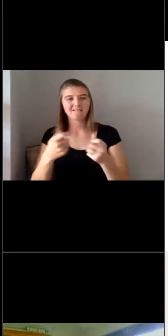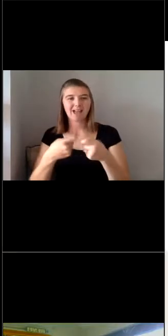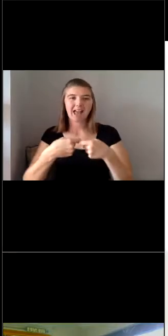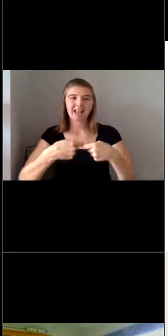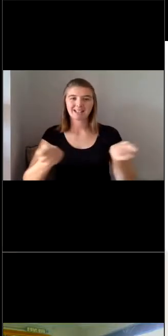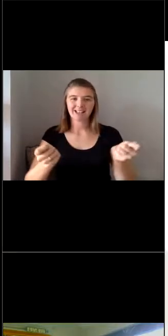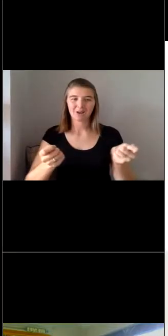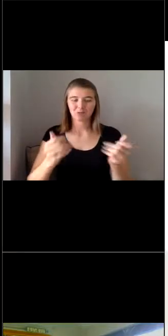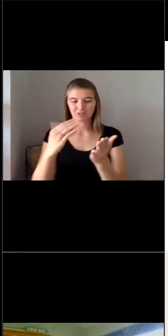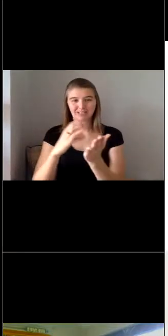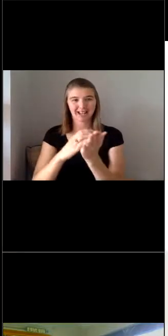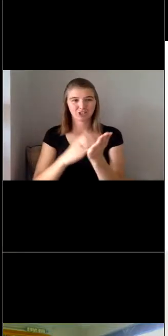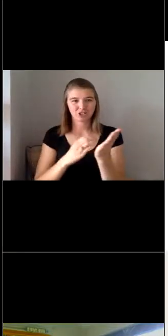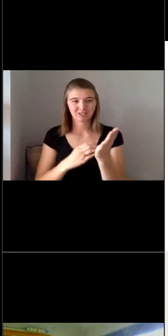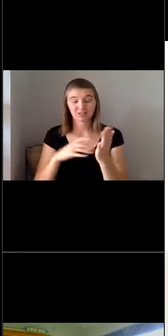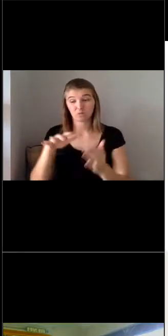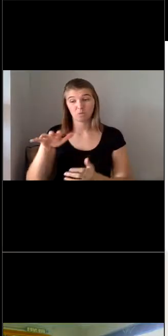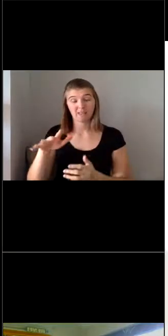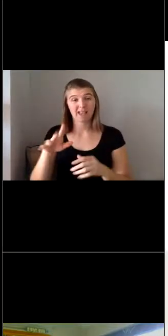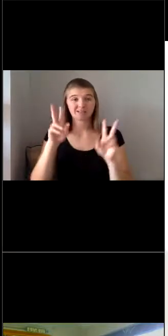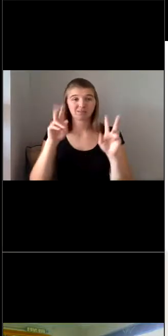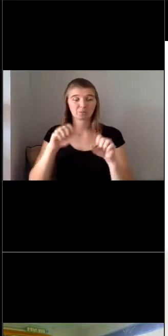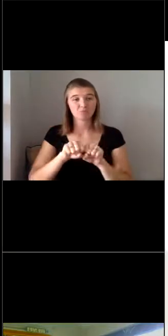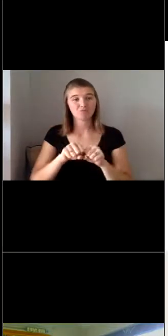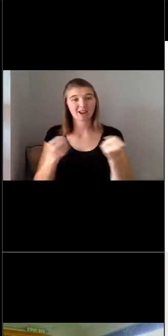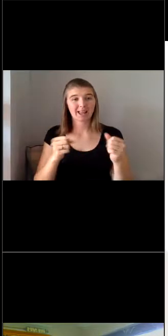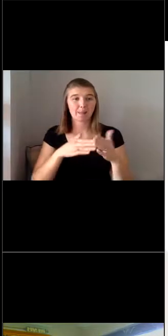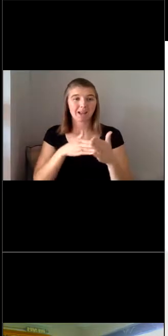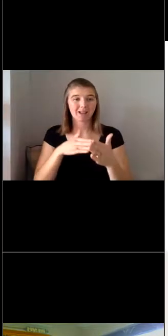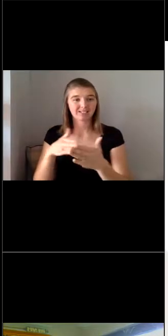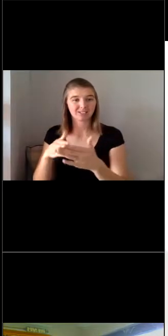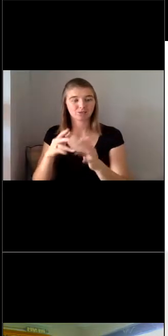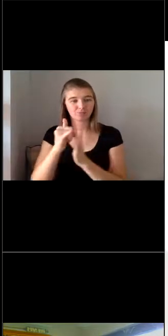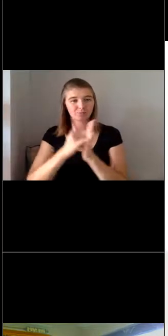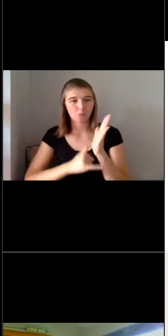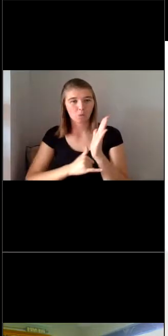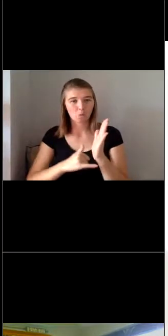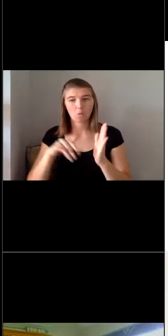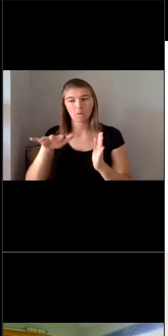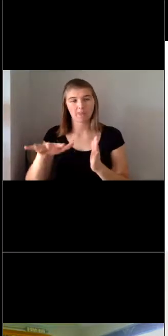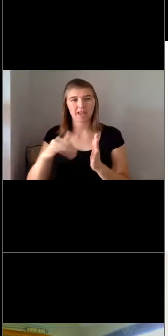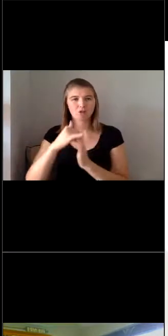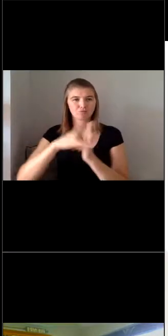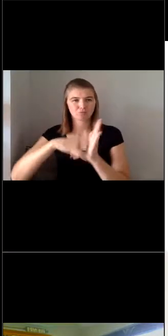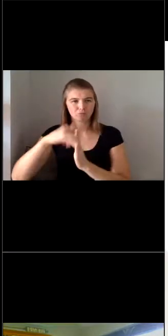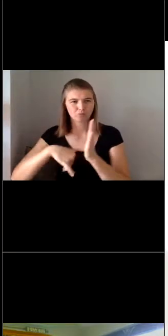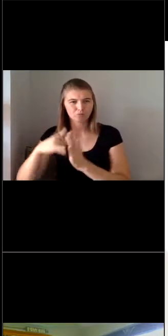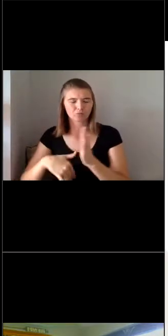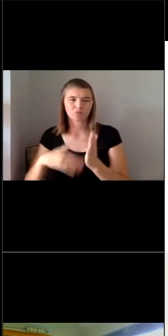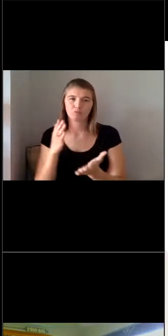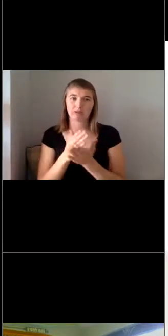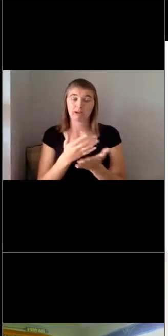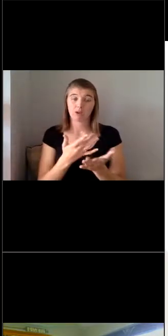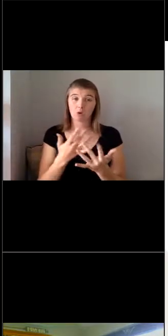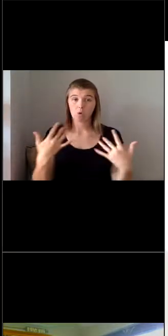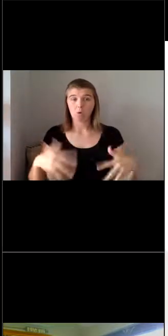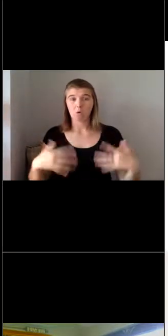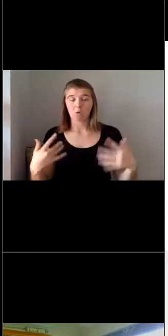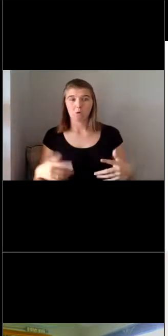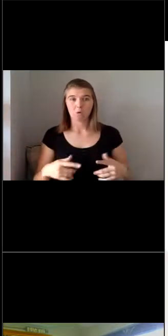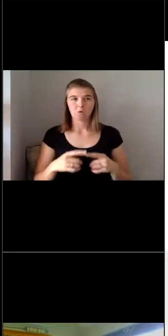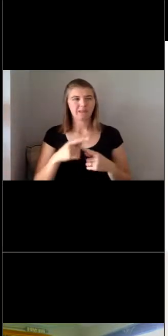the Barriers report. Now, this is an extremely telling report that the RSC produced last